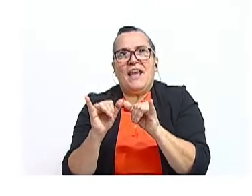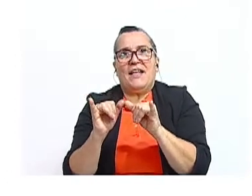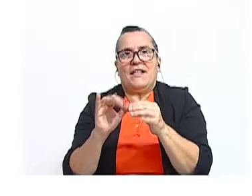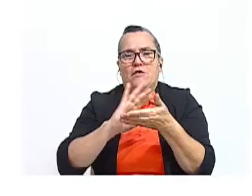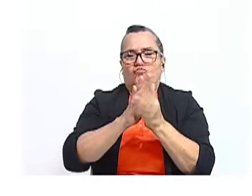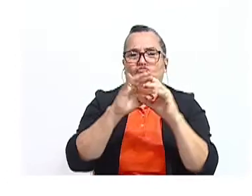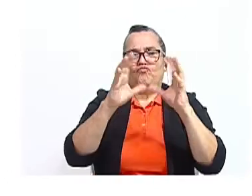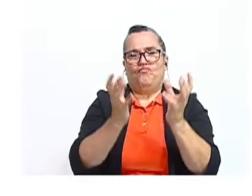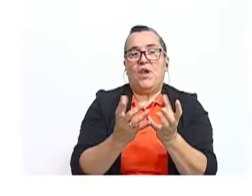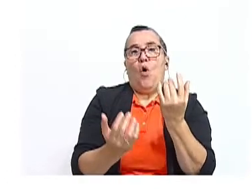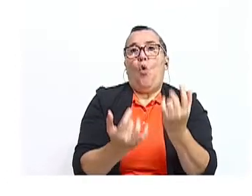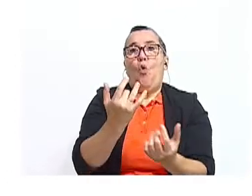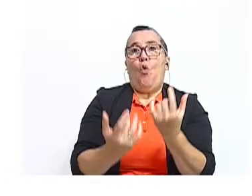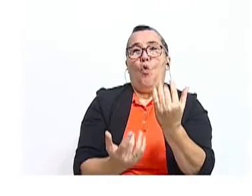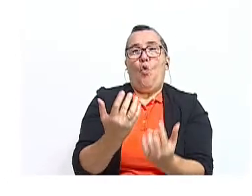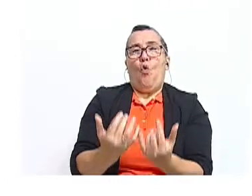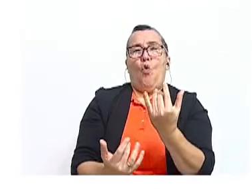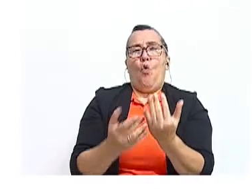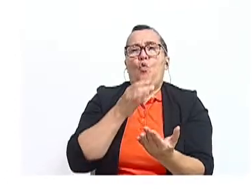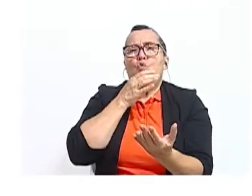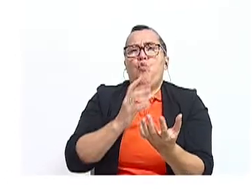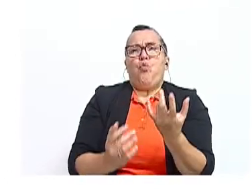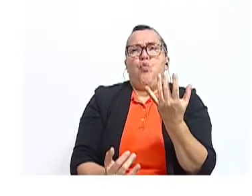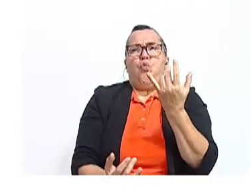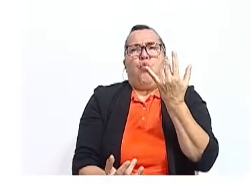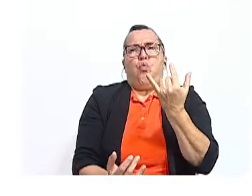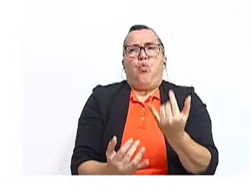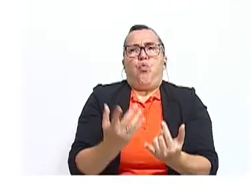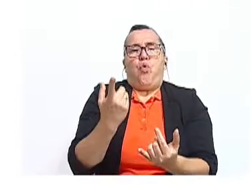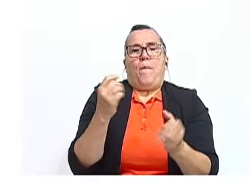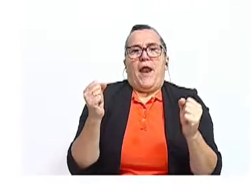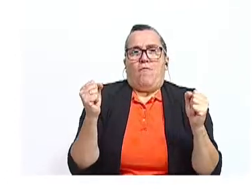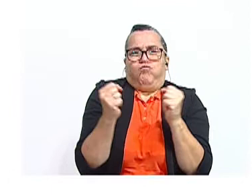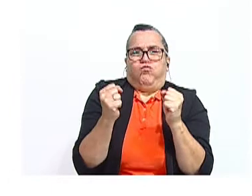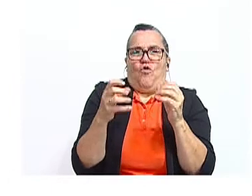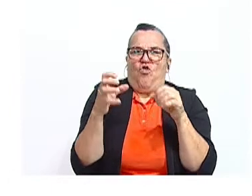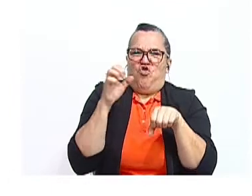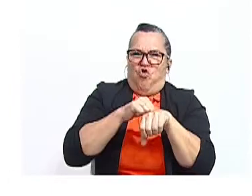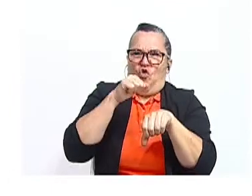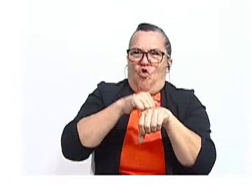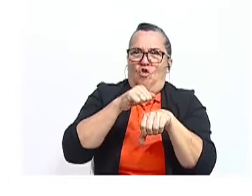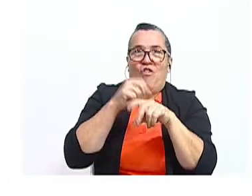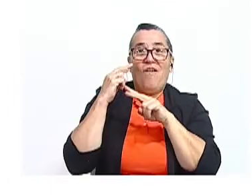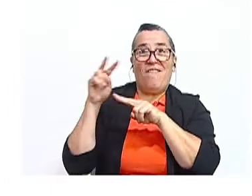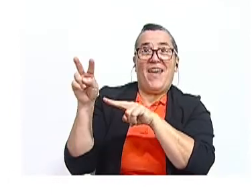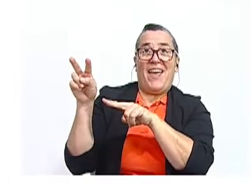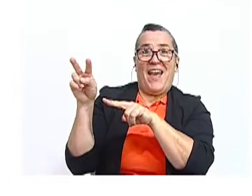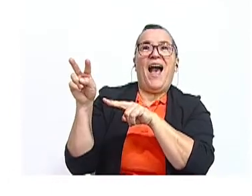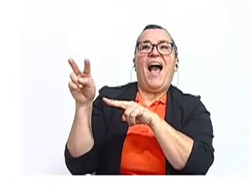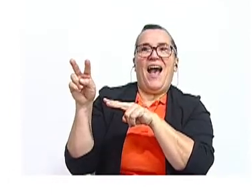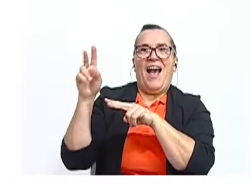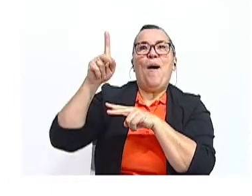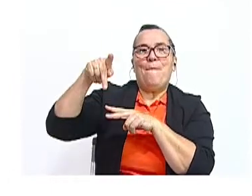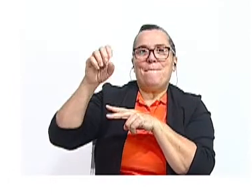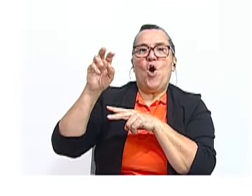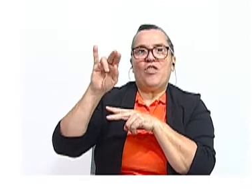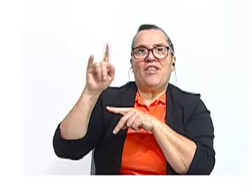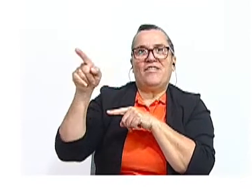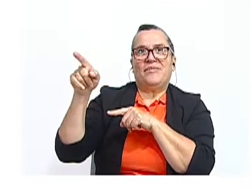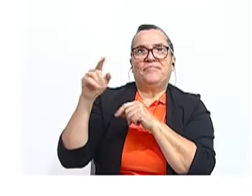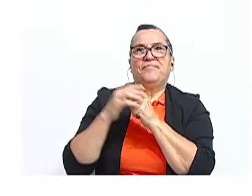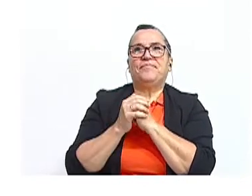or baked at a high temperature to harden it. And look at the images, that's pottery.